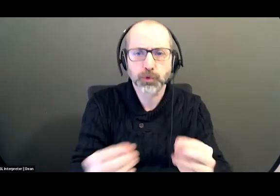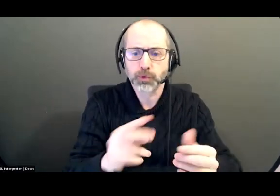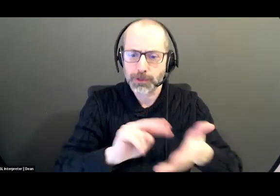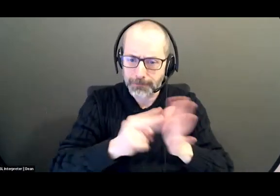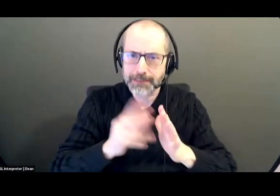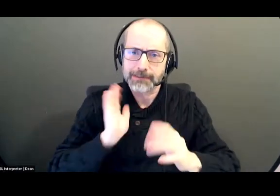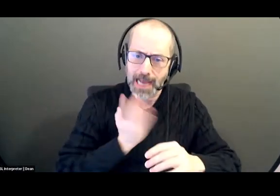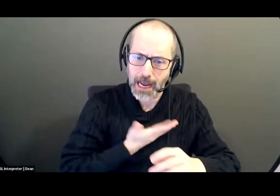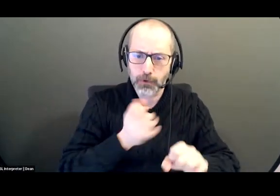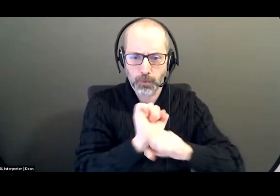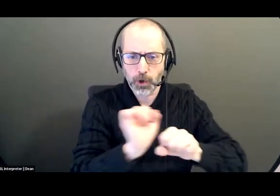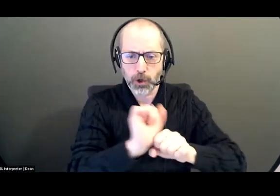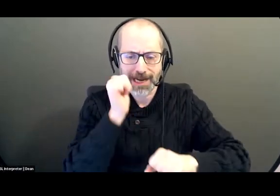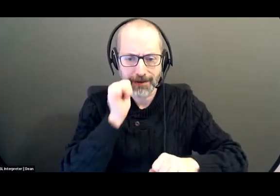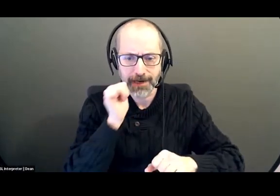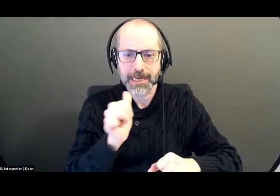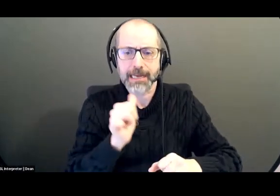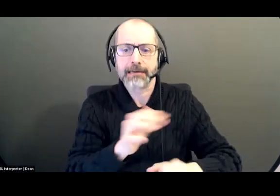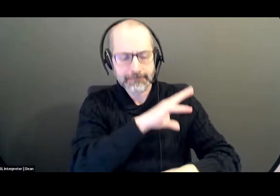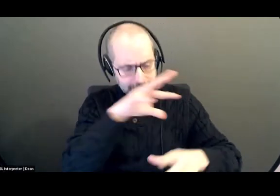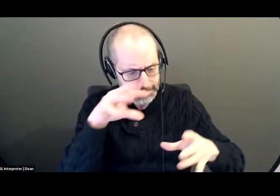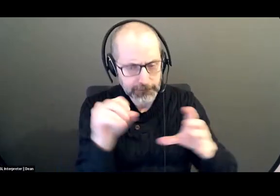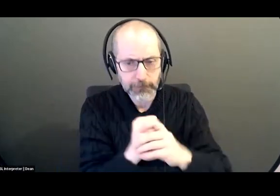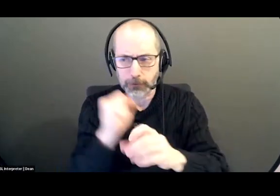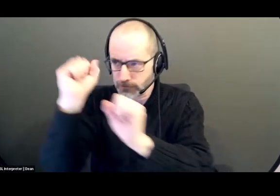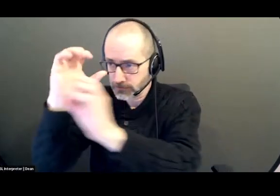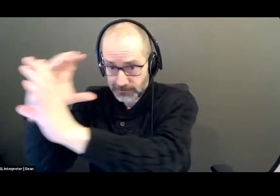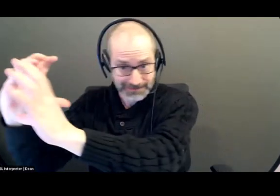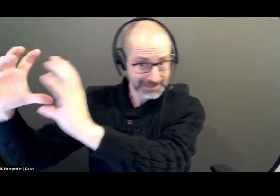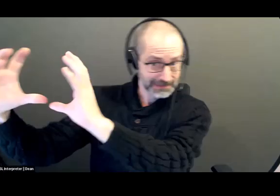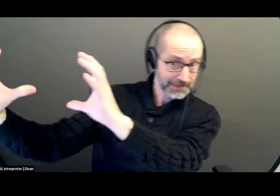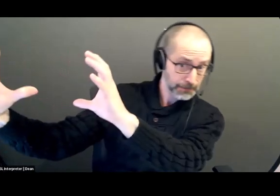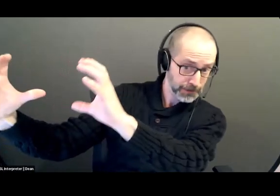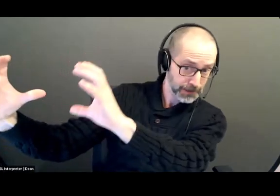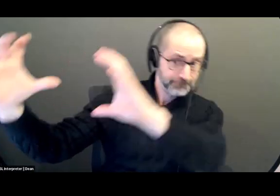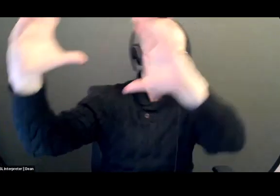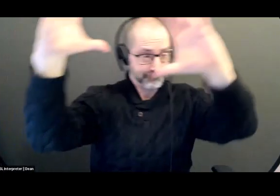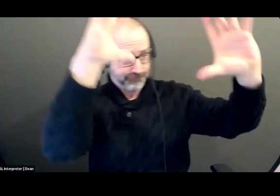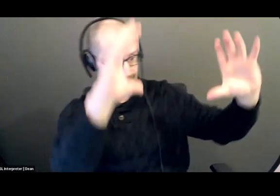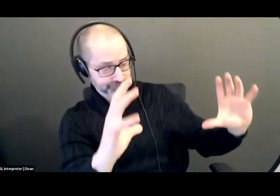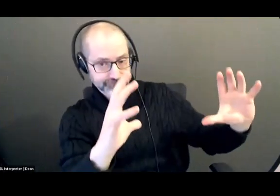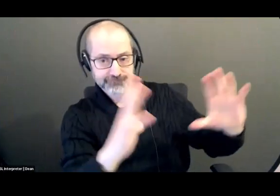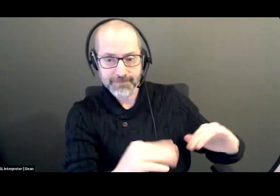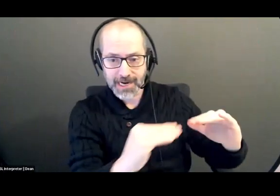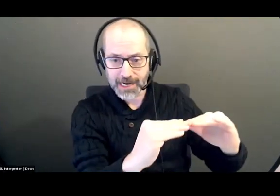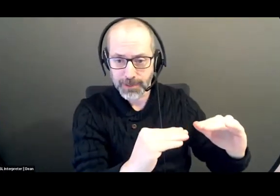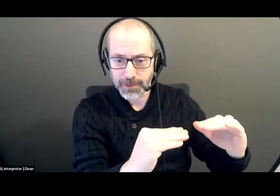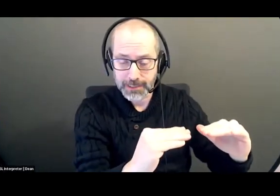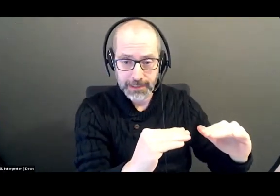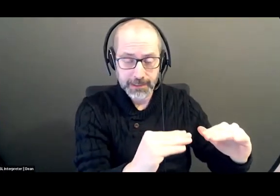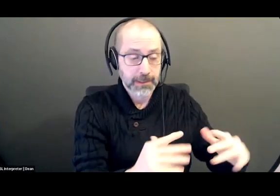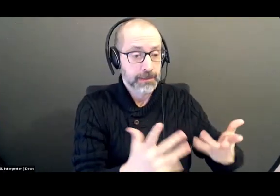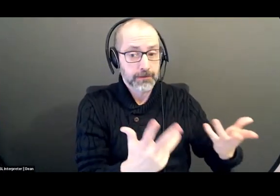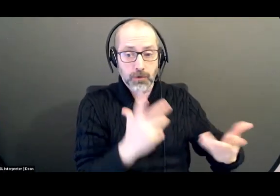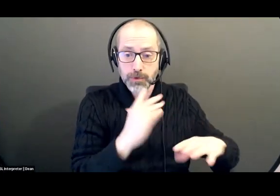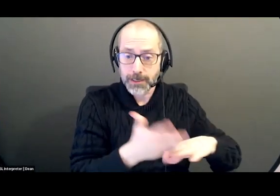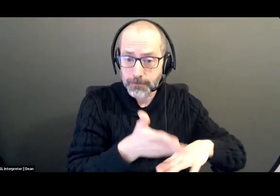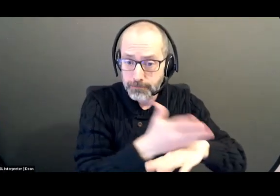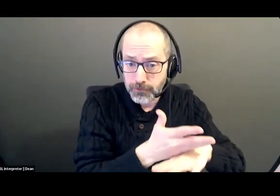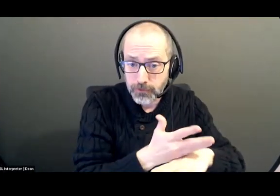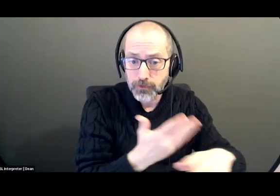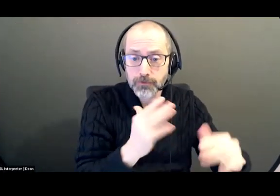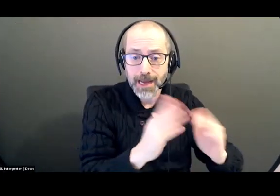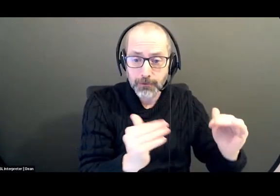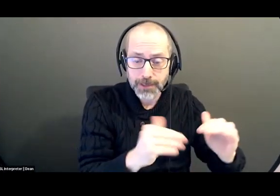verb. So it has to be lived out in the work, and that becomes very, very real when somebody is dying and has nowhere safe to